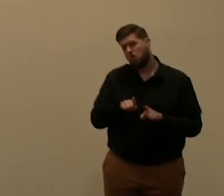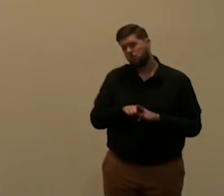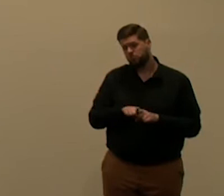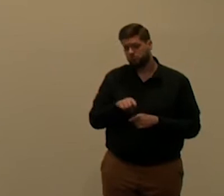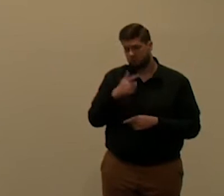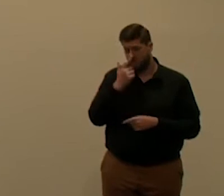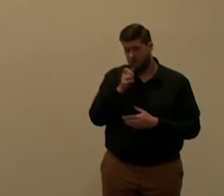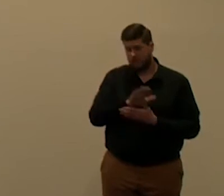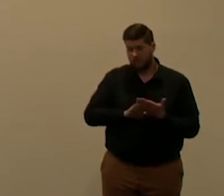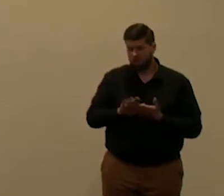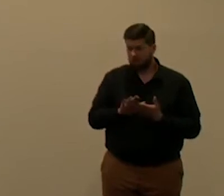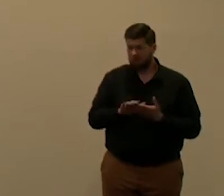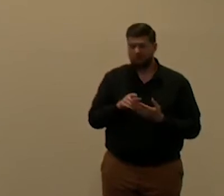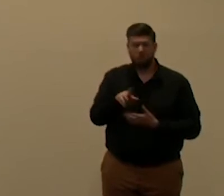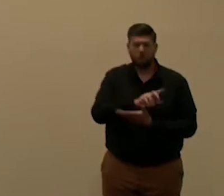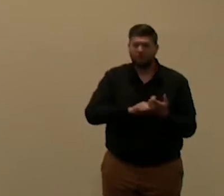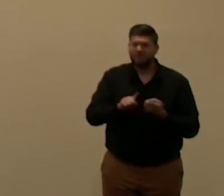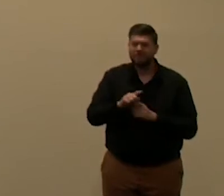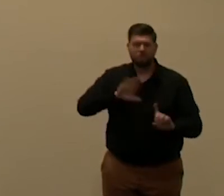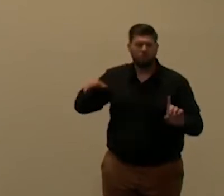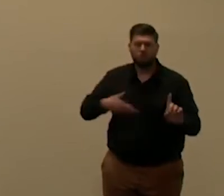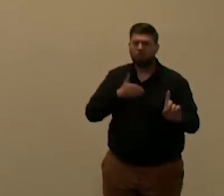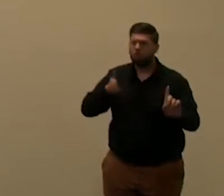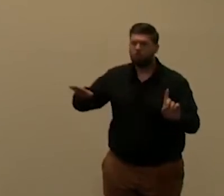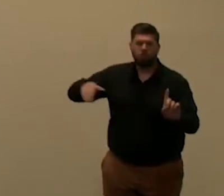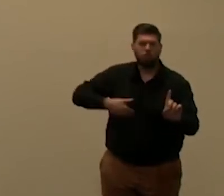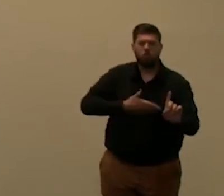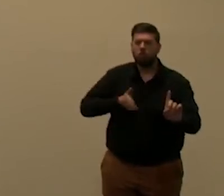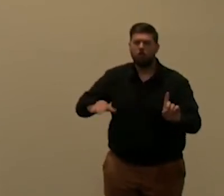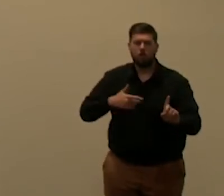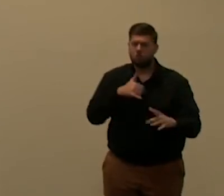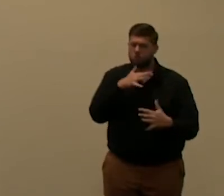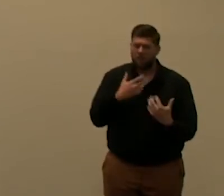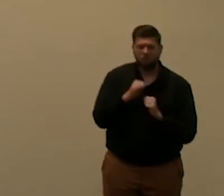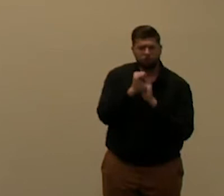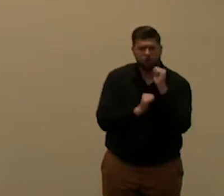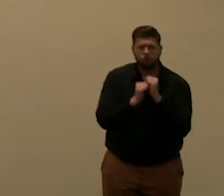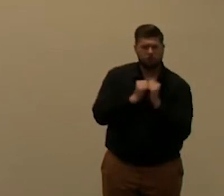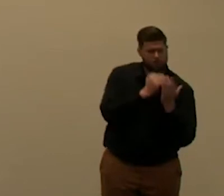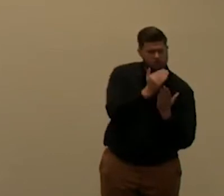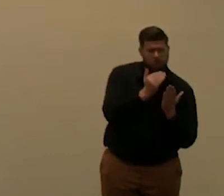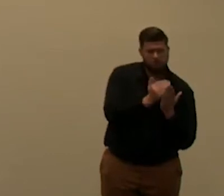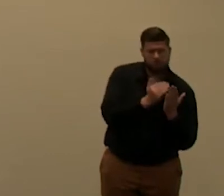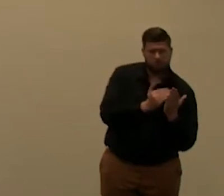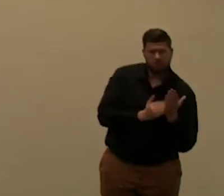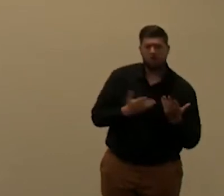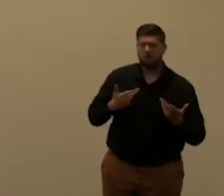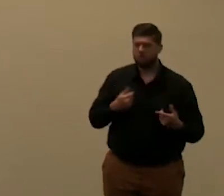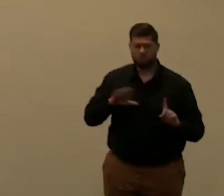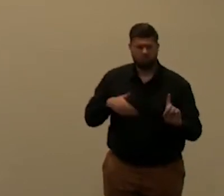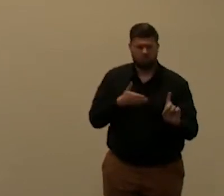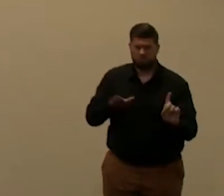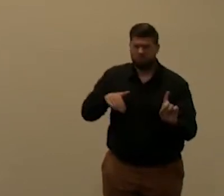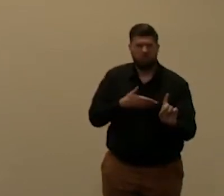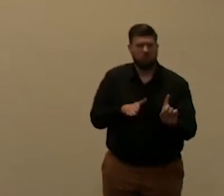lacks direction or focus, that you have not structured your meetings in an efficient way, so that you might probably